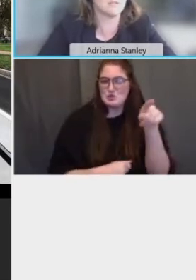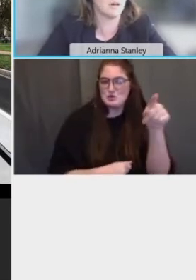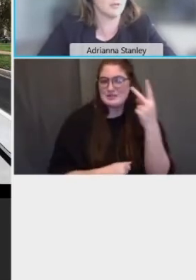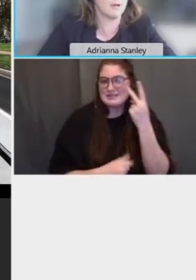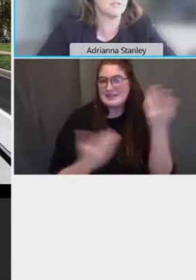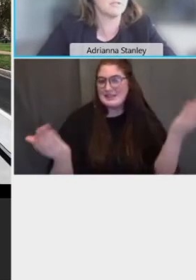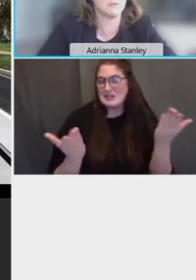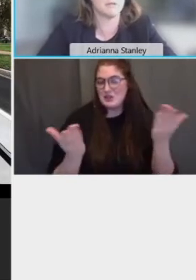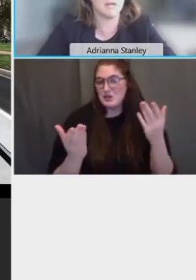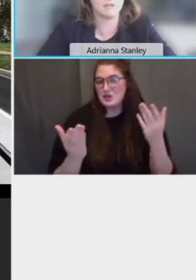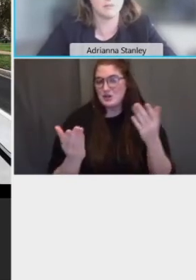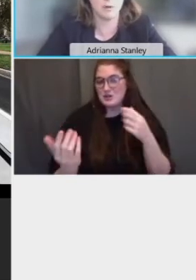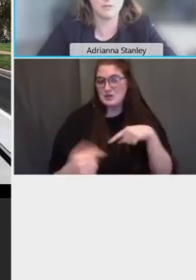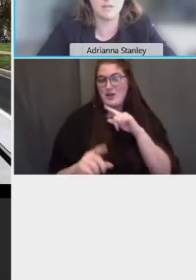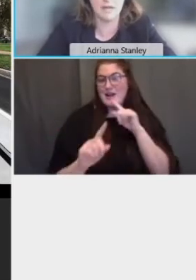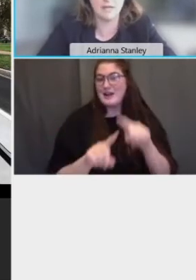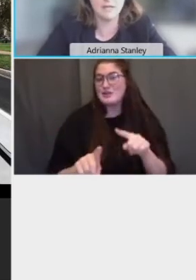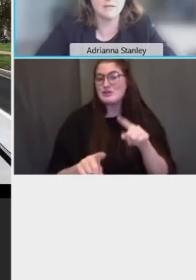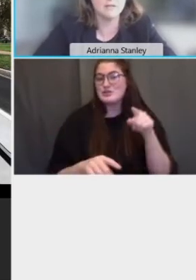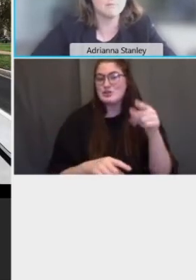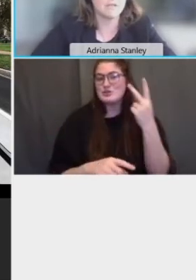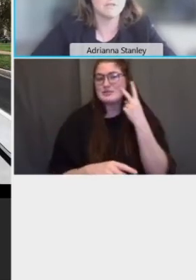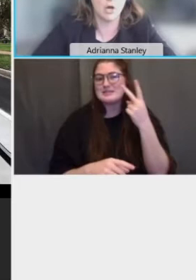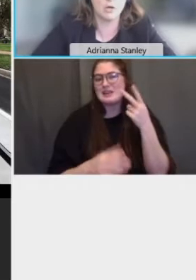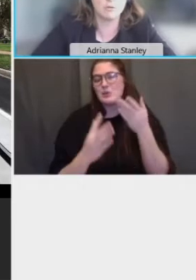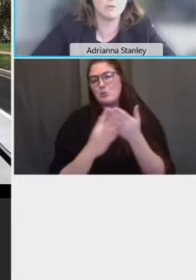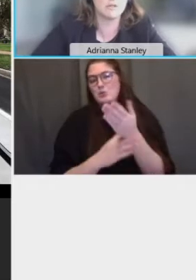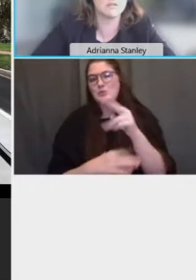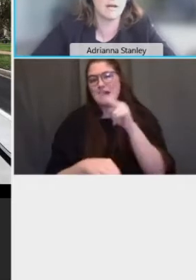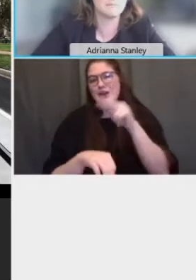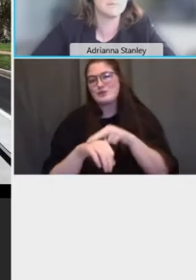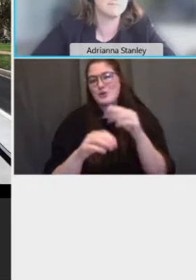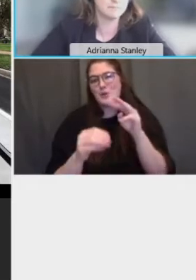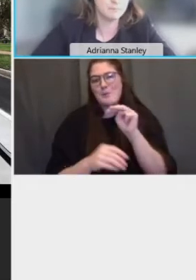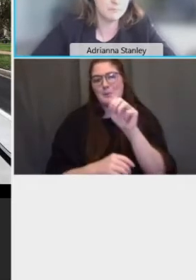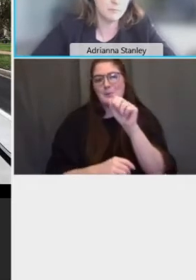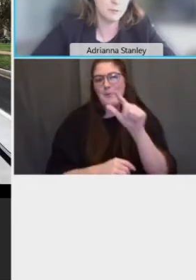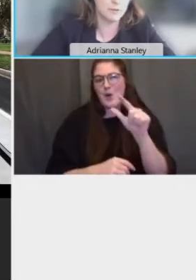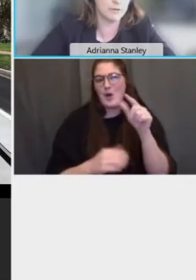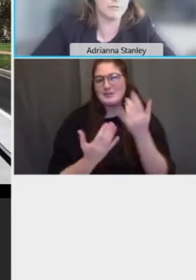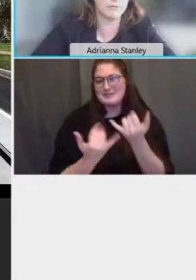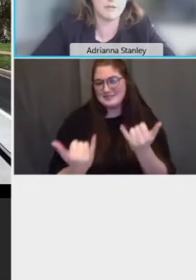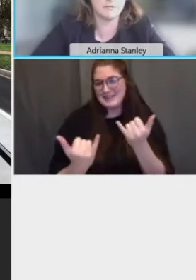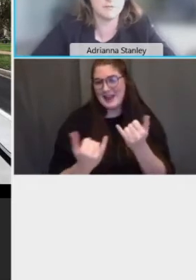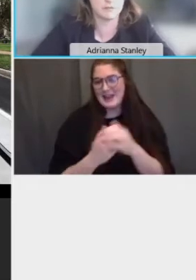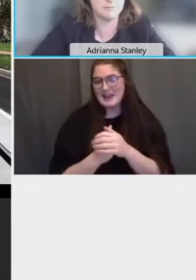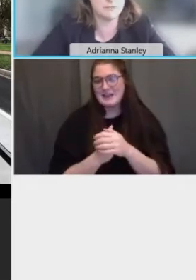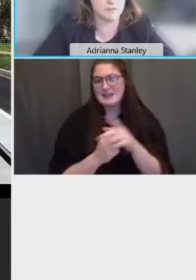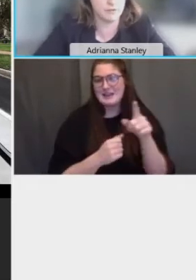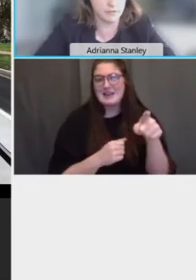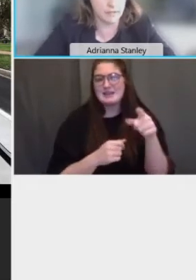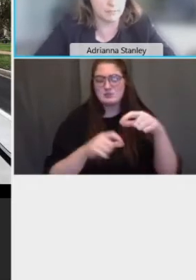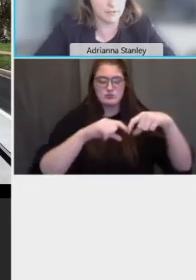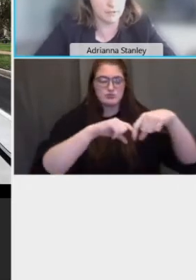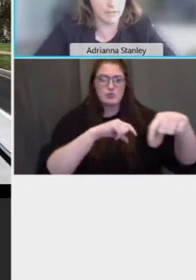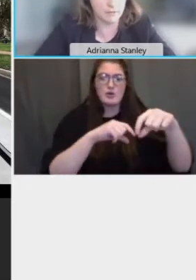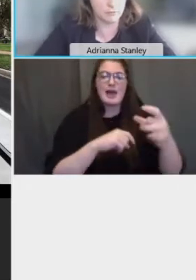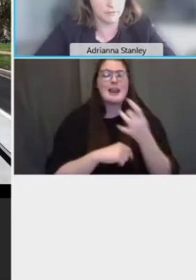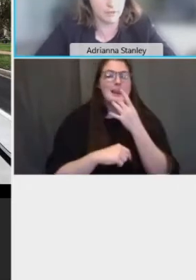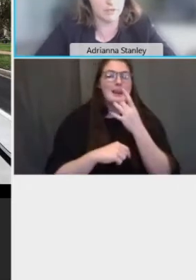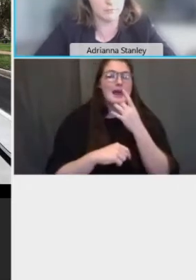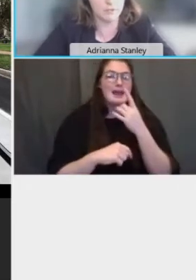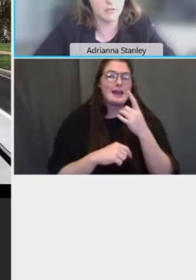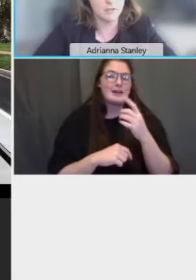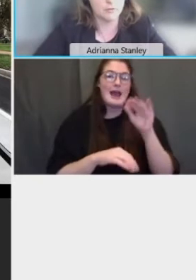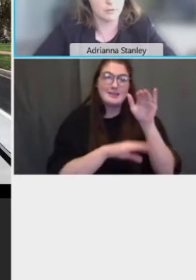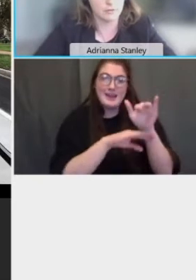4th Street Southwest through the National Mall today. It's concrete wheel stops with reflective strips, so they light up at night